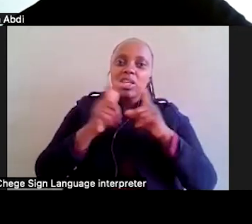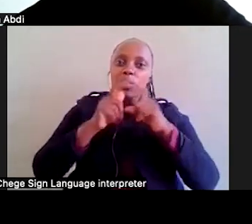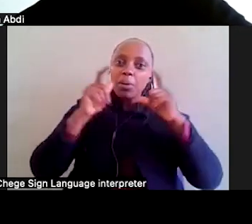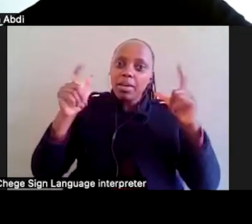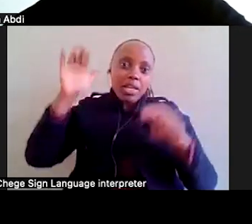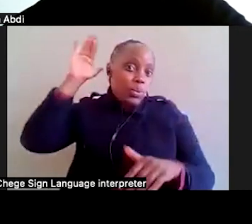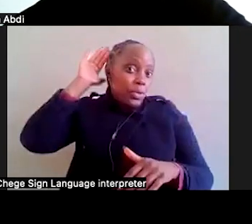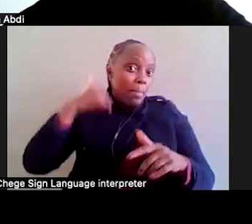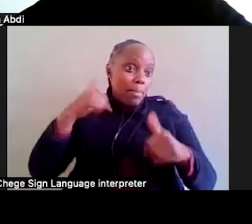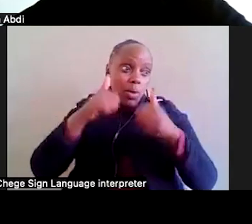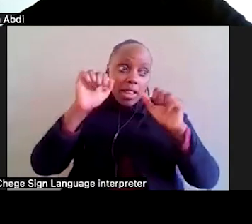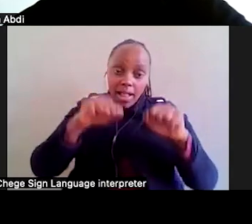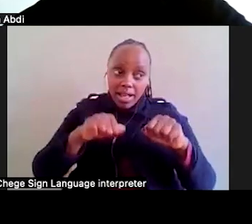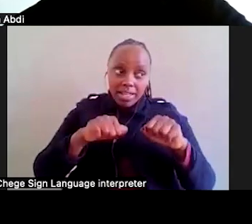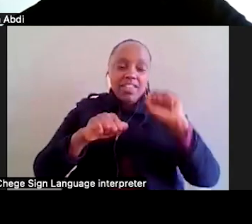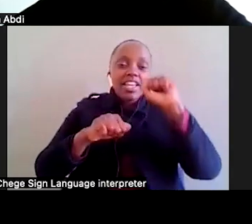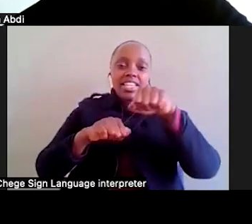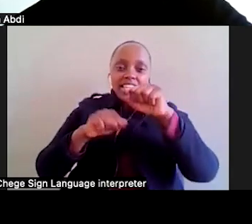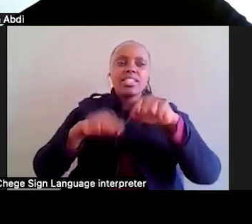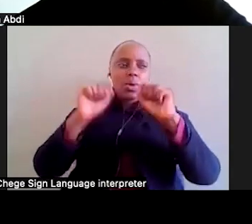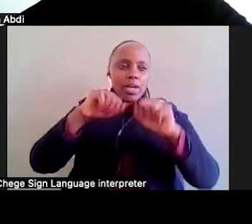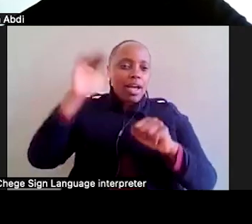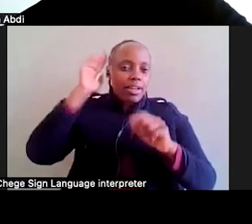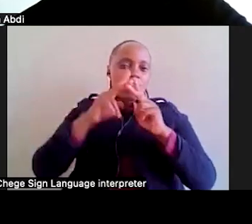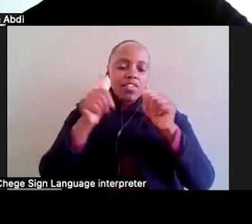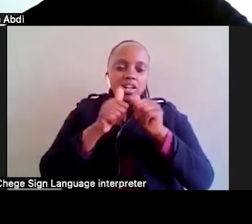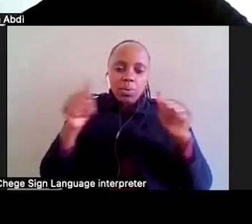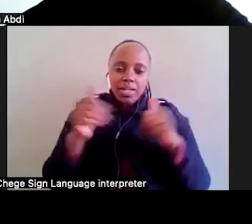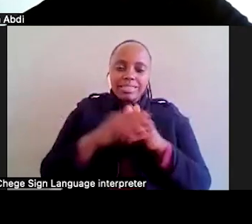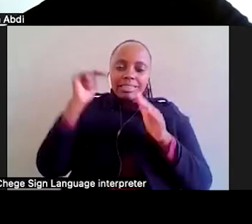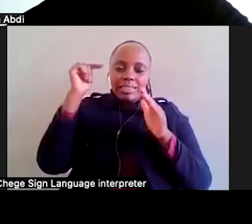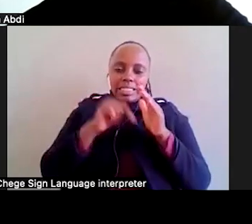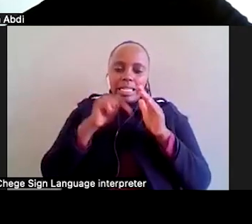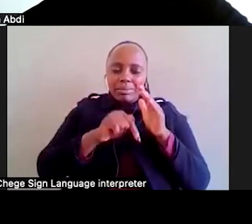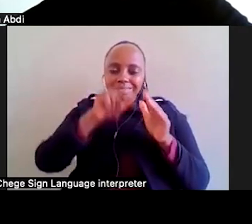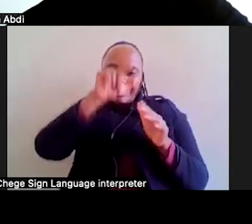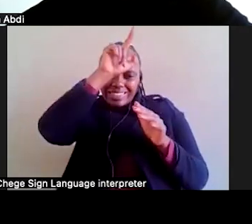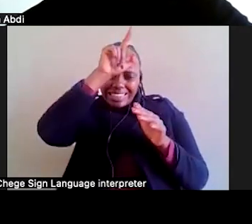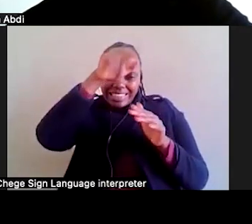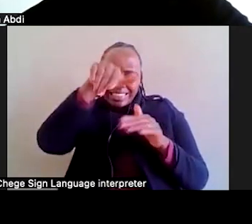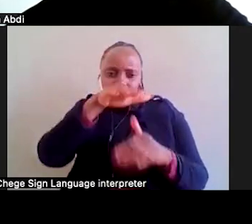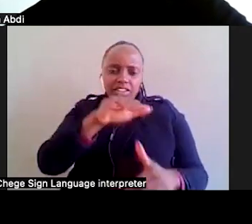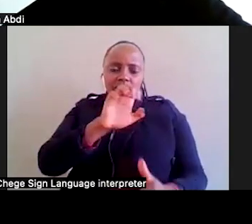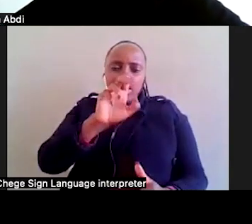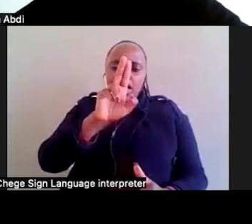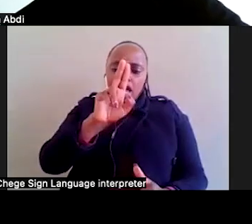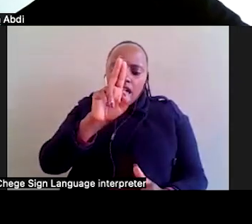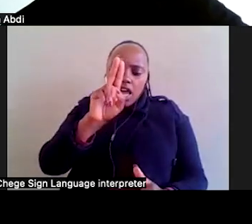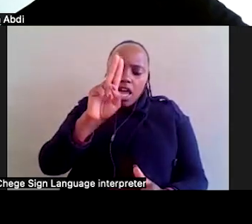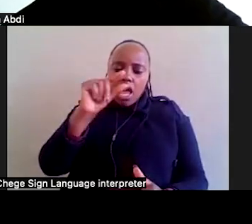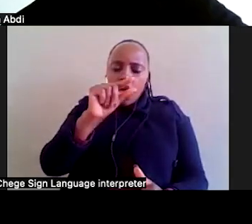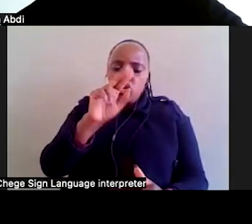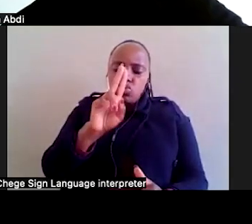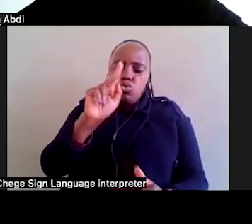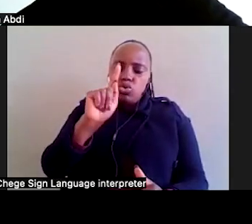hear me? Yes, loud and clear, madam. I'm deep down in the field in a place called Ngutoto. We are here today